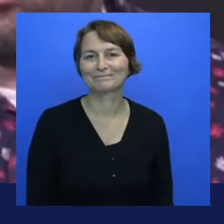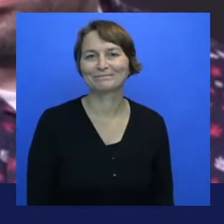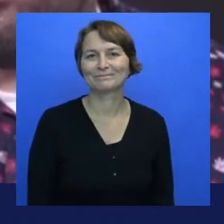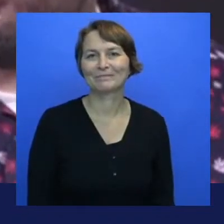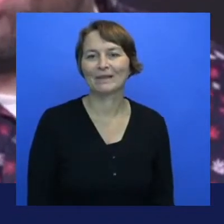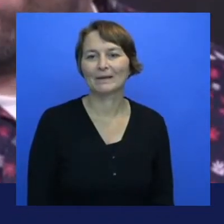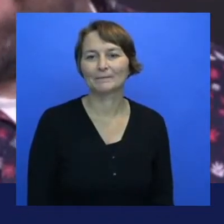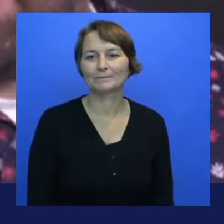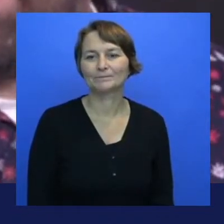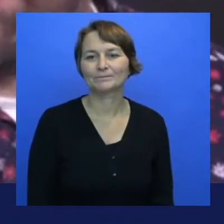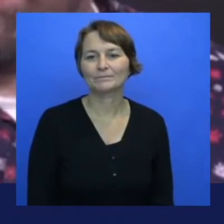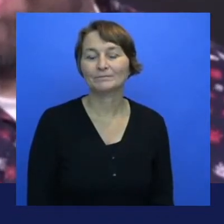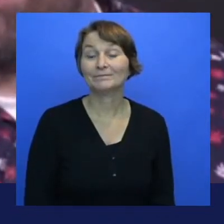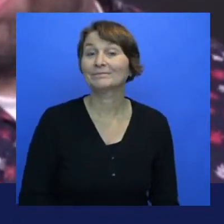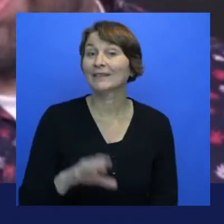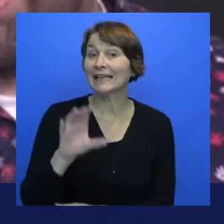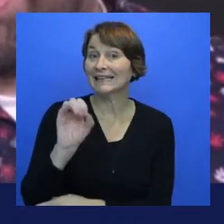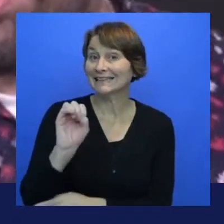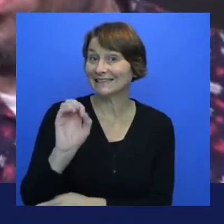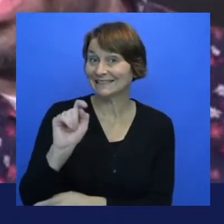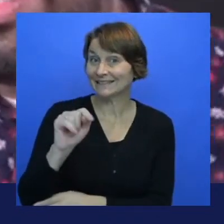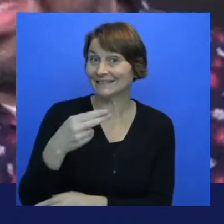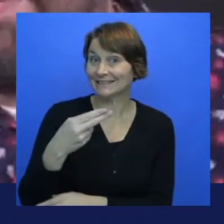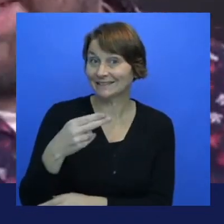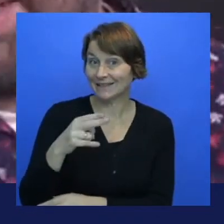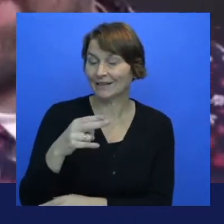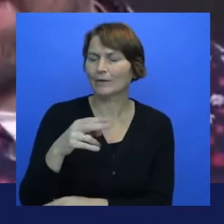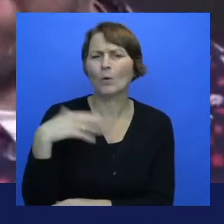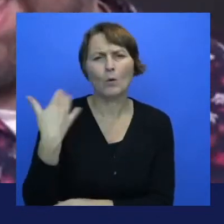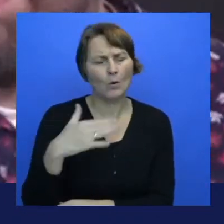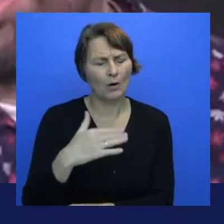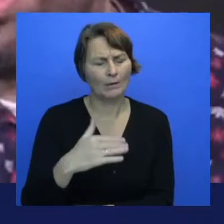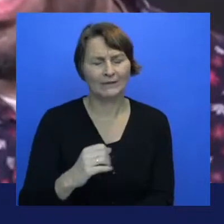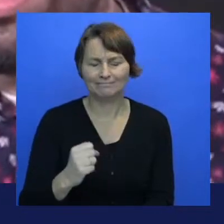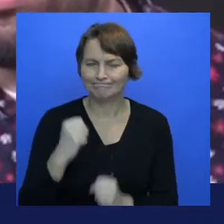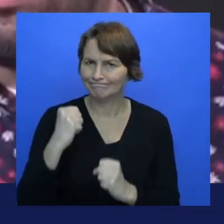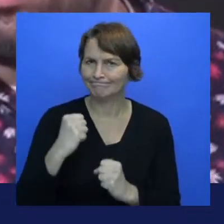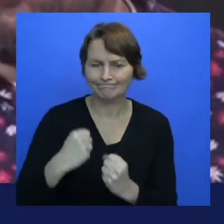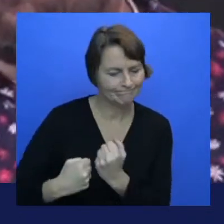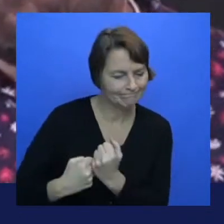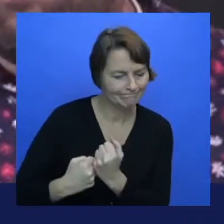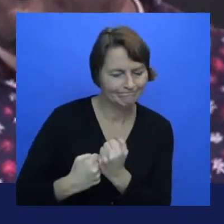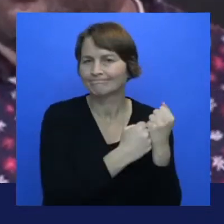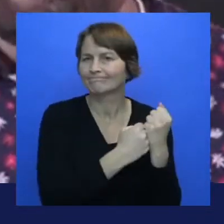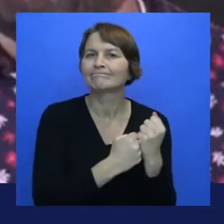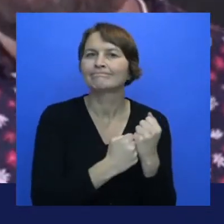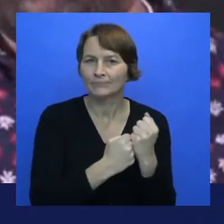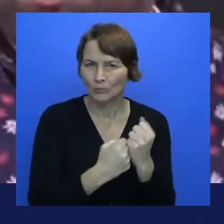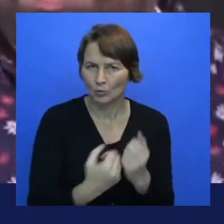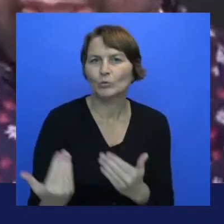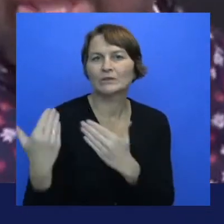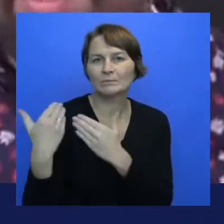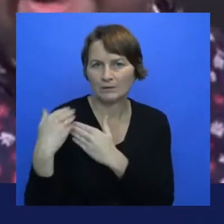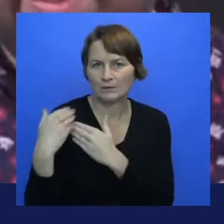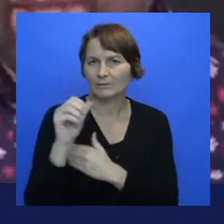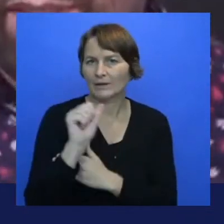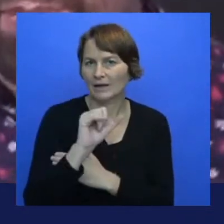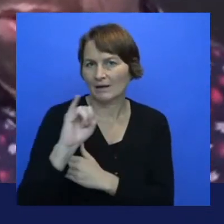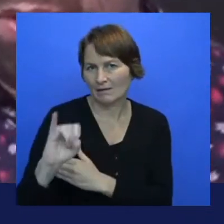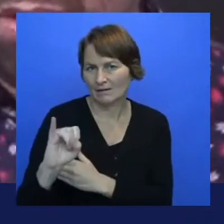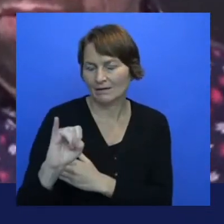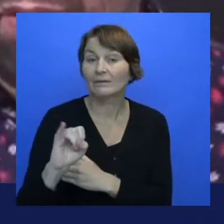Yeah, personally, I'm a huge fan of the responsible AI, and it turns out that at Microsoft we have 6 very